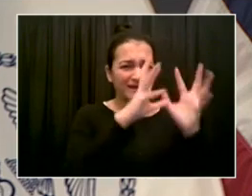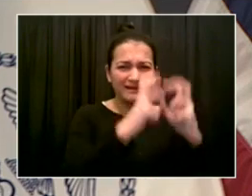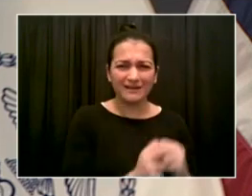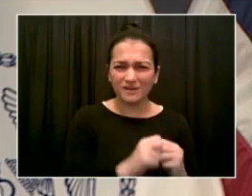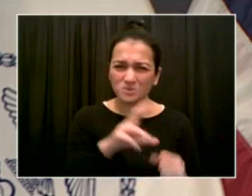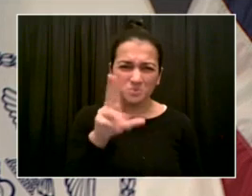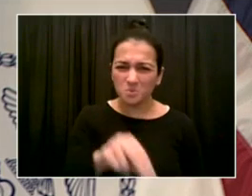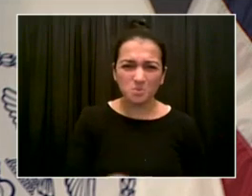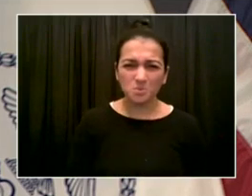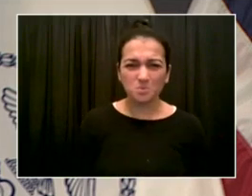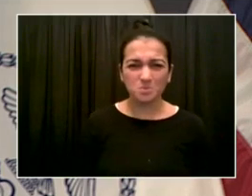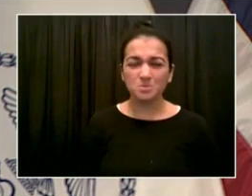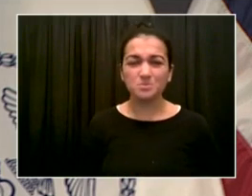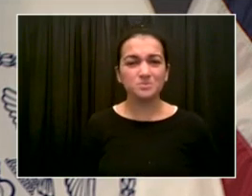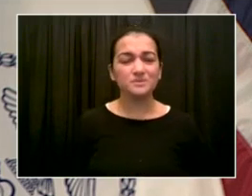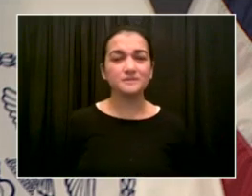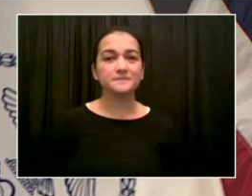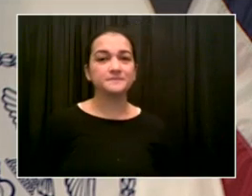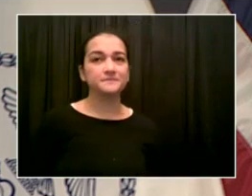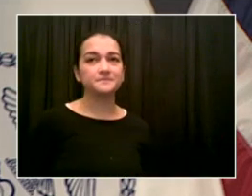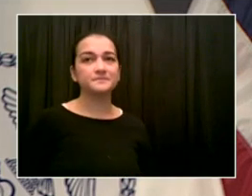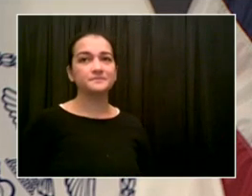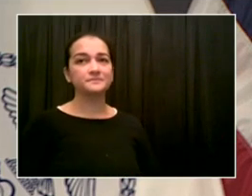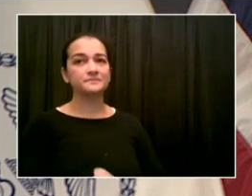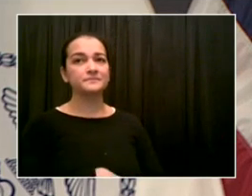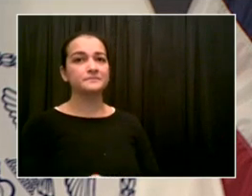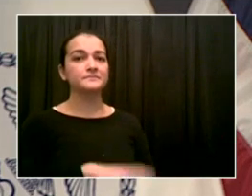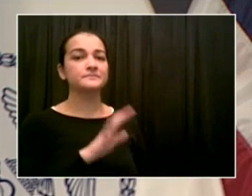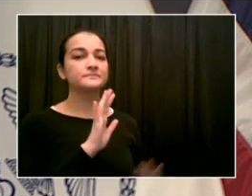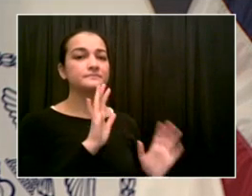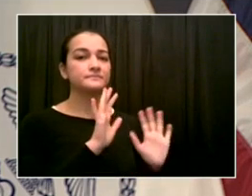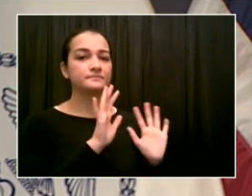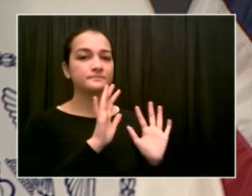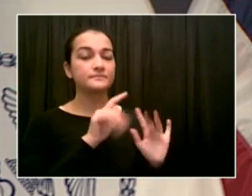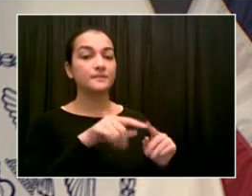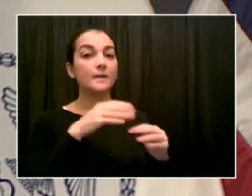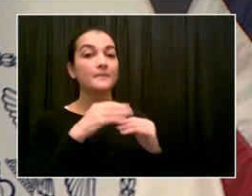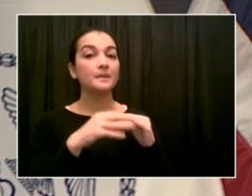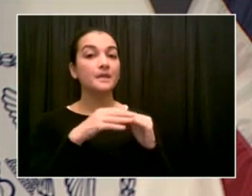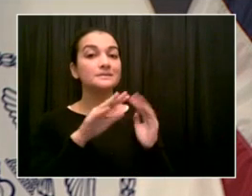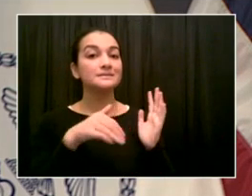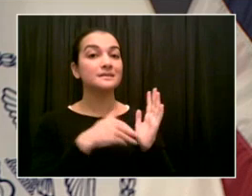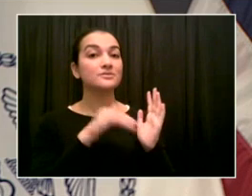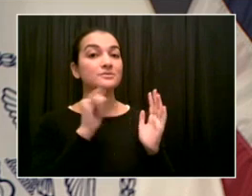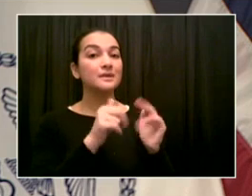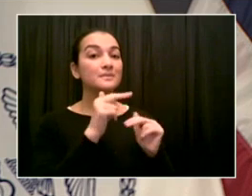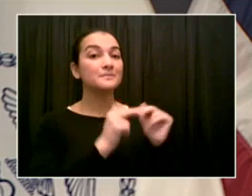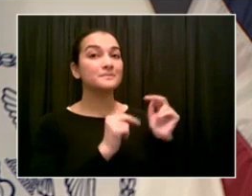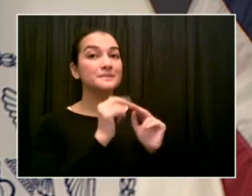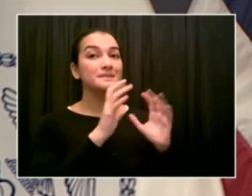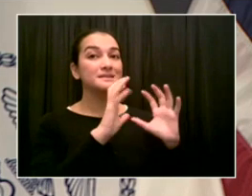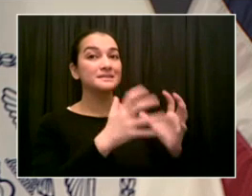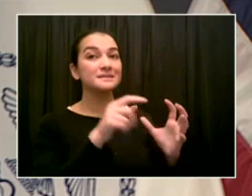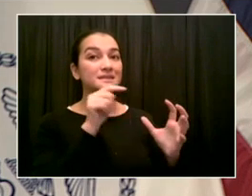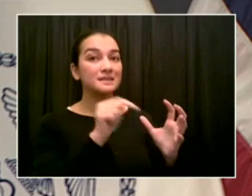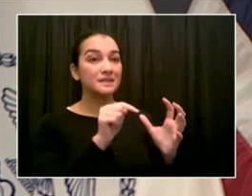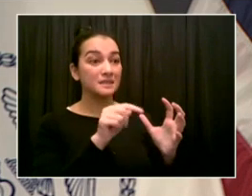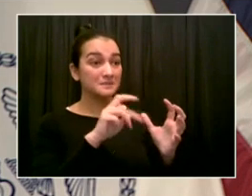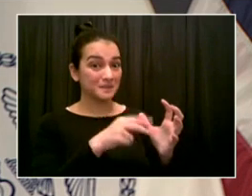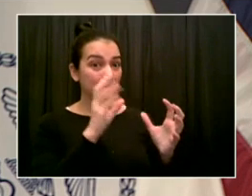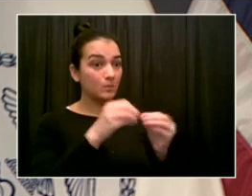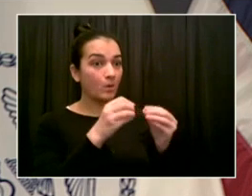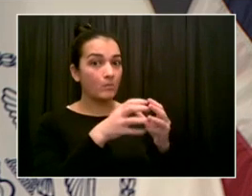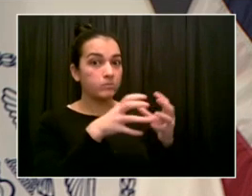could expand within the zoning limits in the spot it already has, that the center is not going to take up the